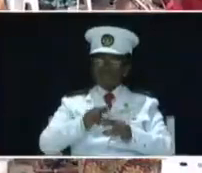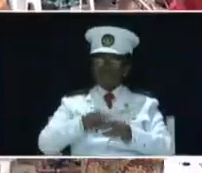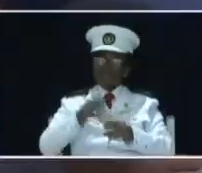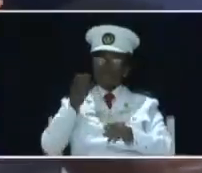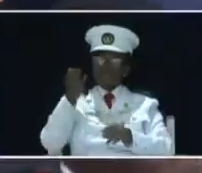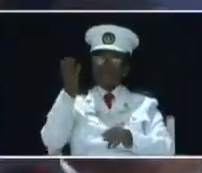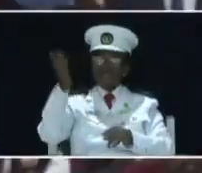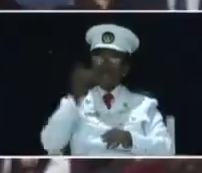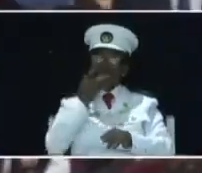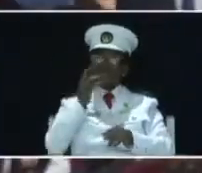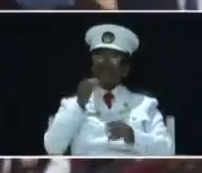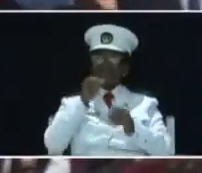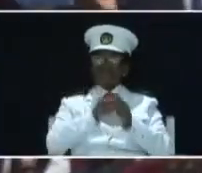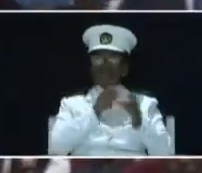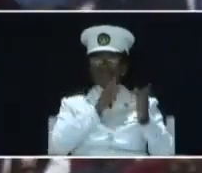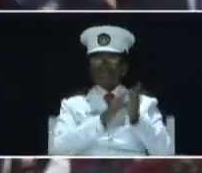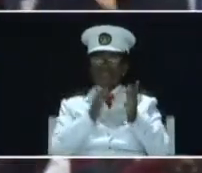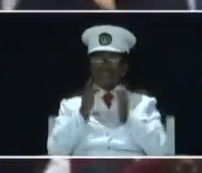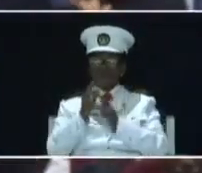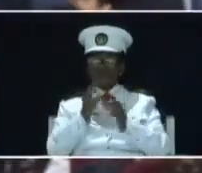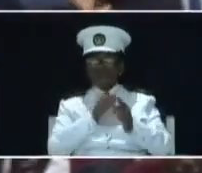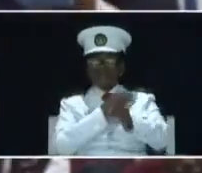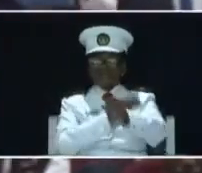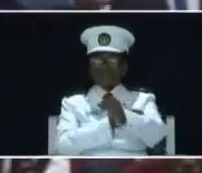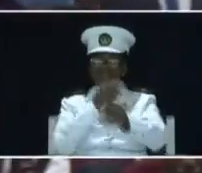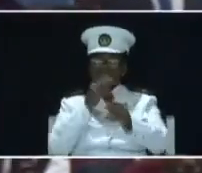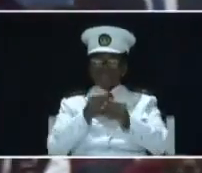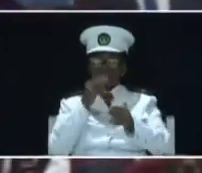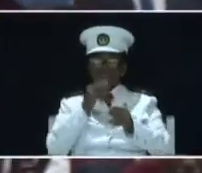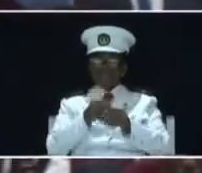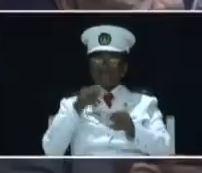In Jesus' mighty name we have prayed.